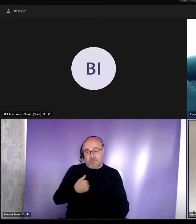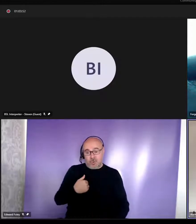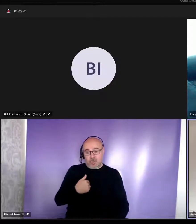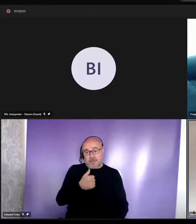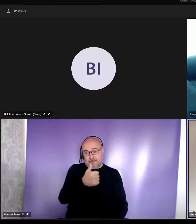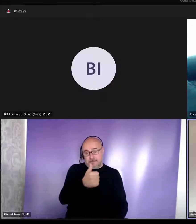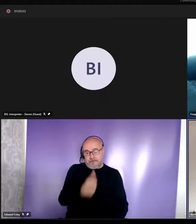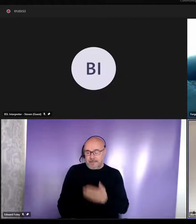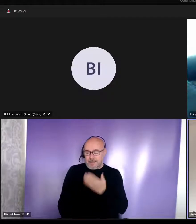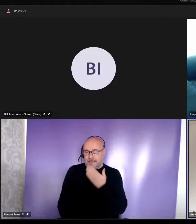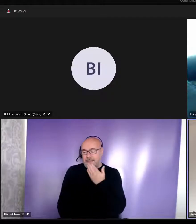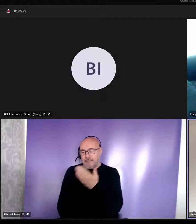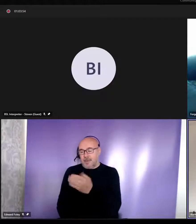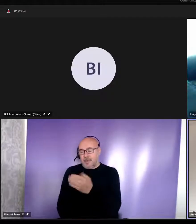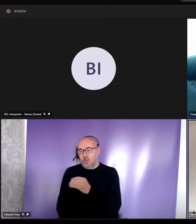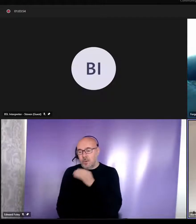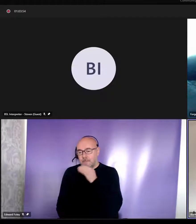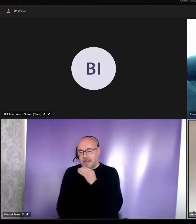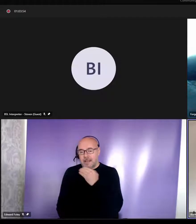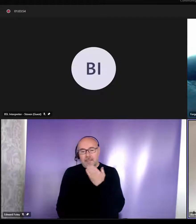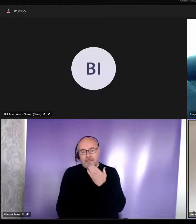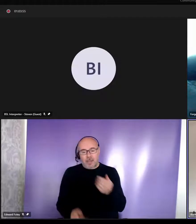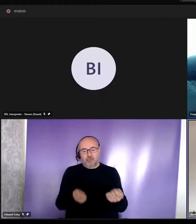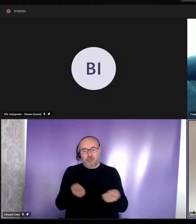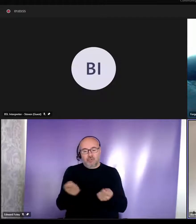Okay, Cathy McClyman.